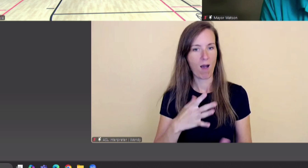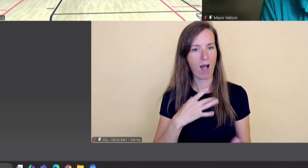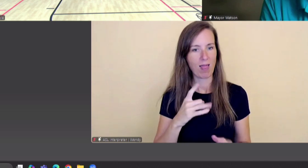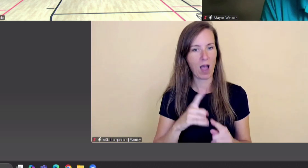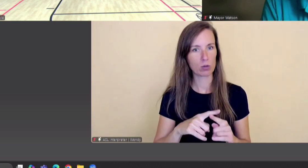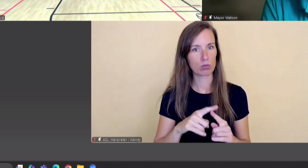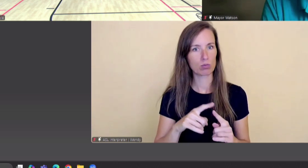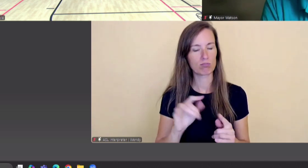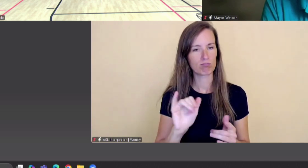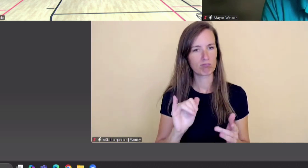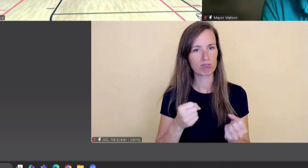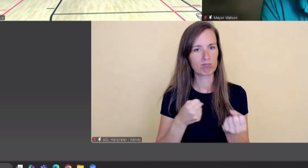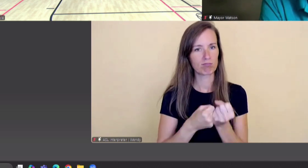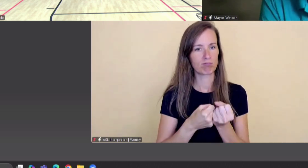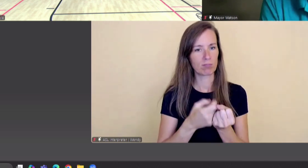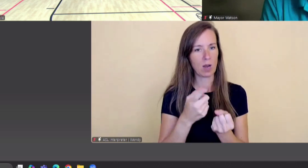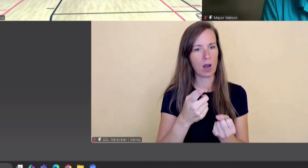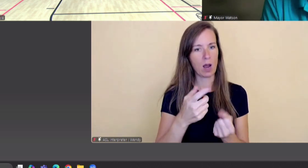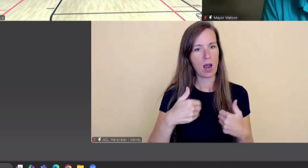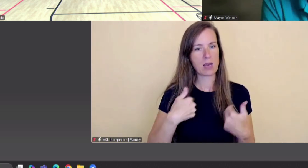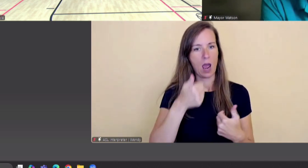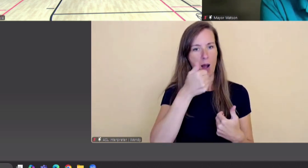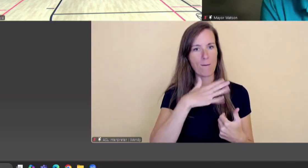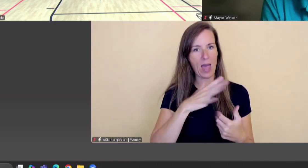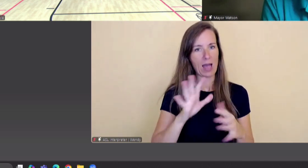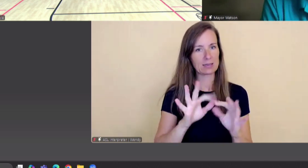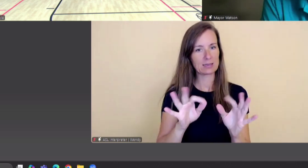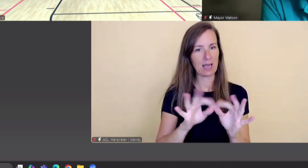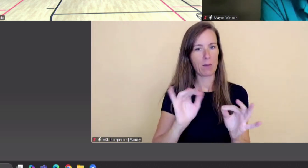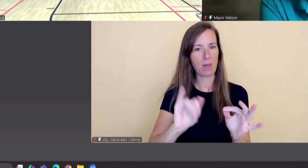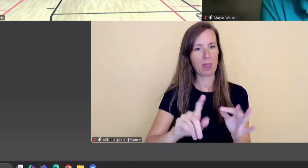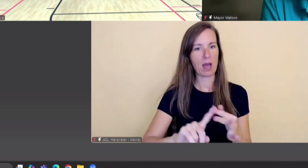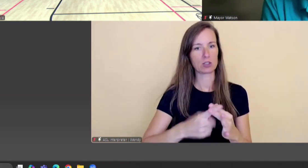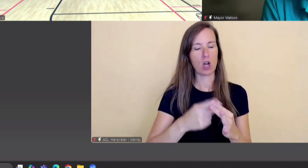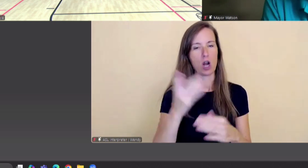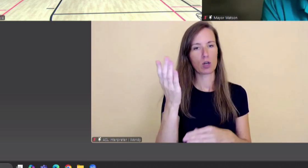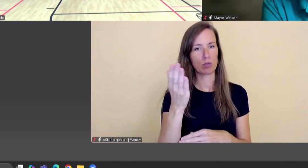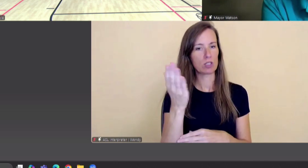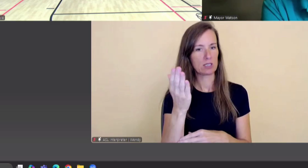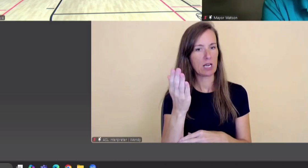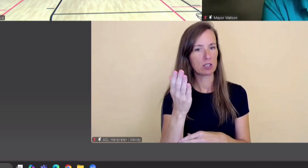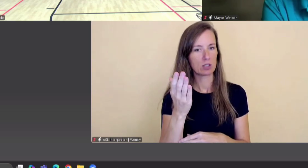that began the presentation, and I'd like to offer the same